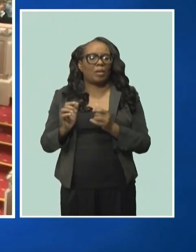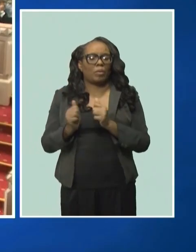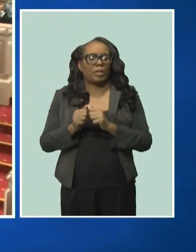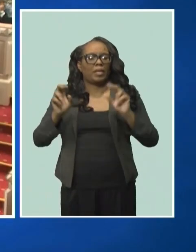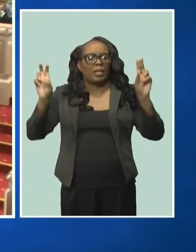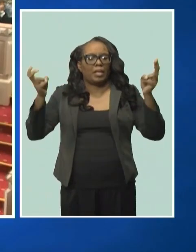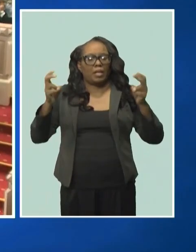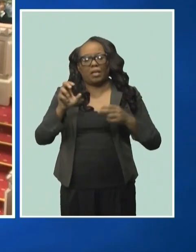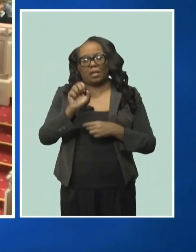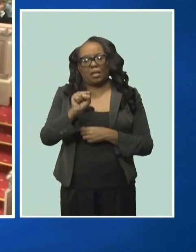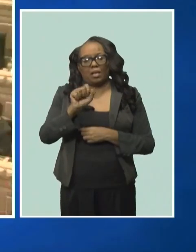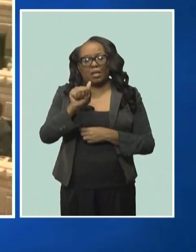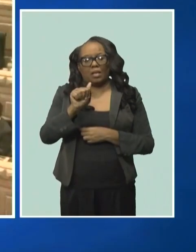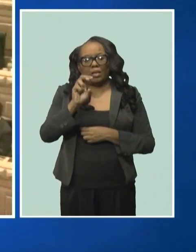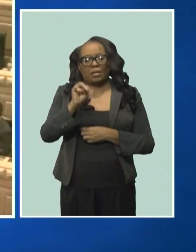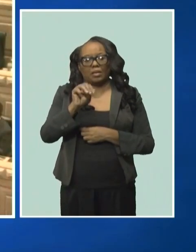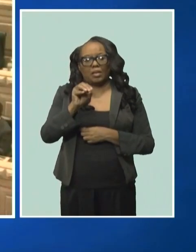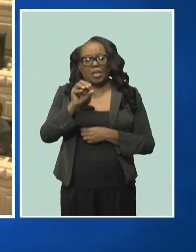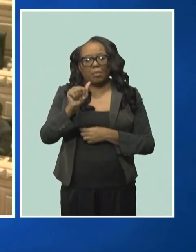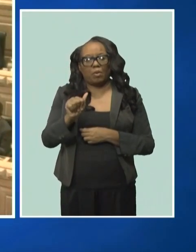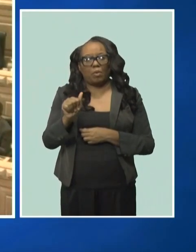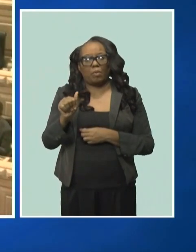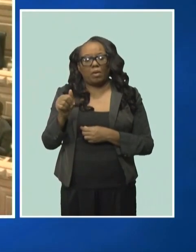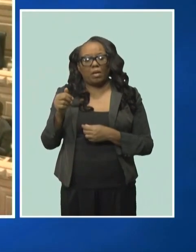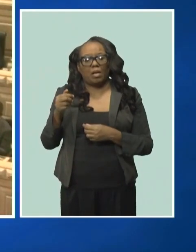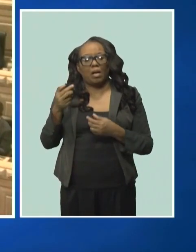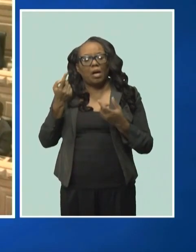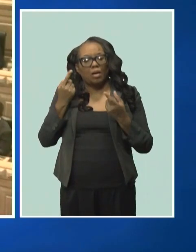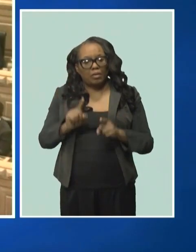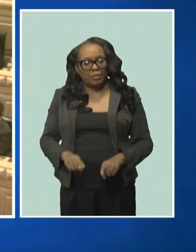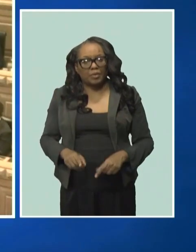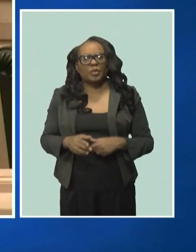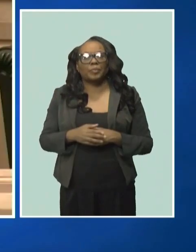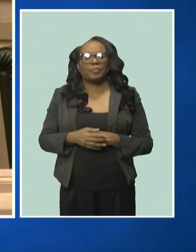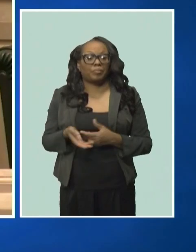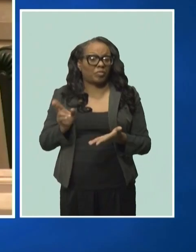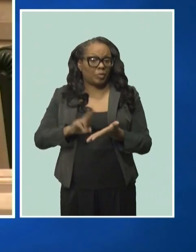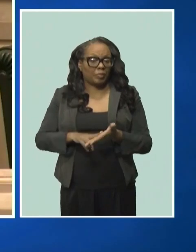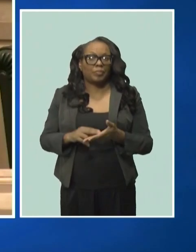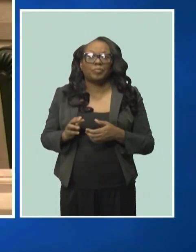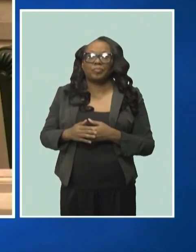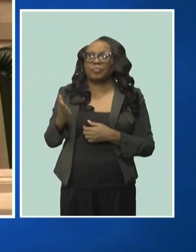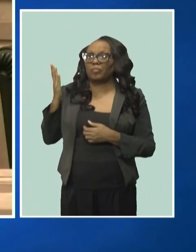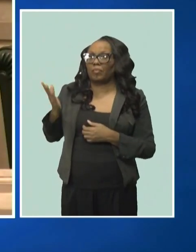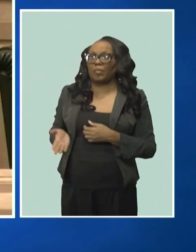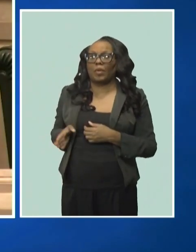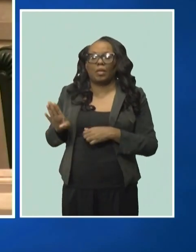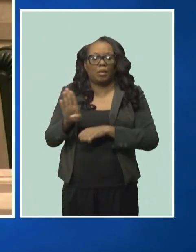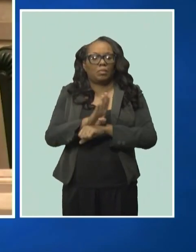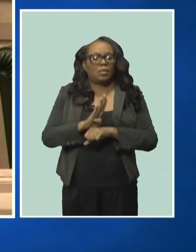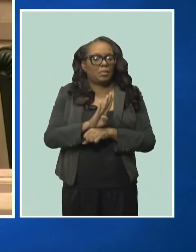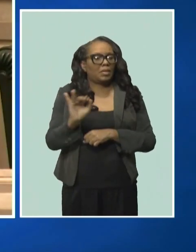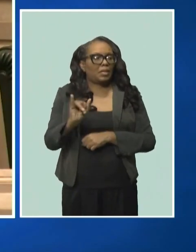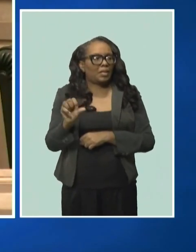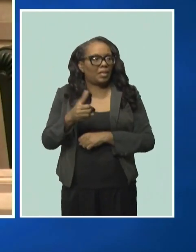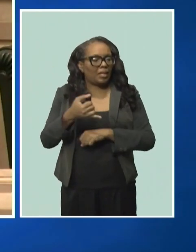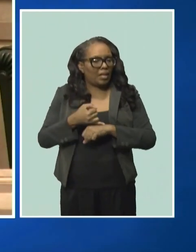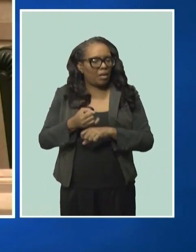Agreement. Barbados, like many states, is particularly vulnerable to the impacts of climate